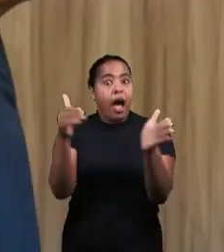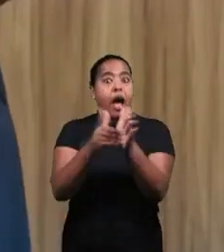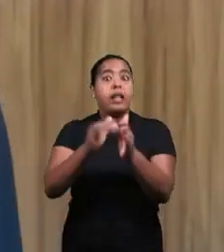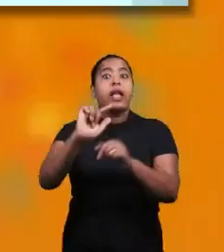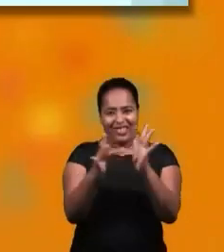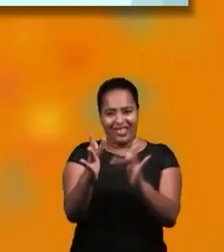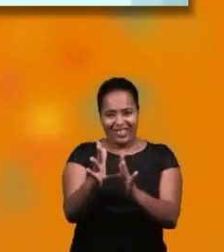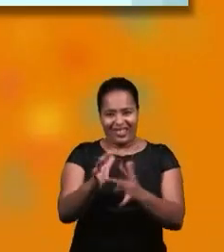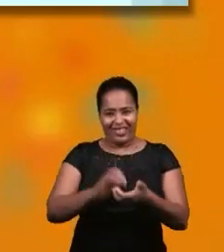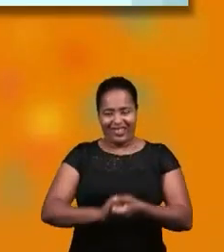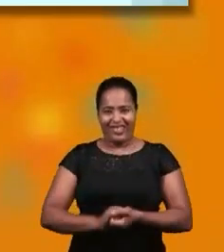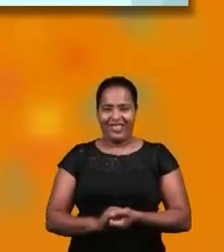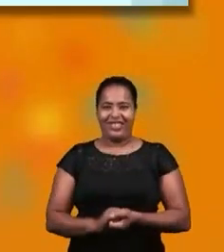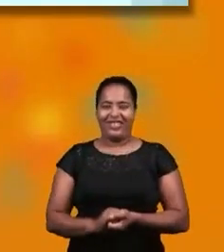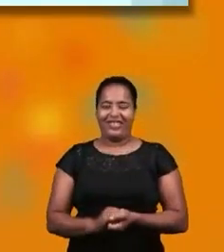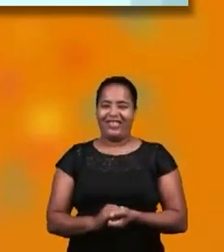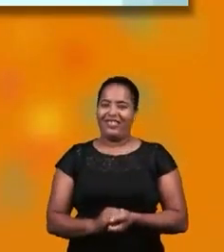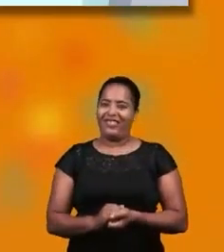until next class.